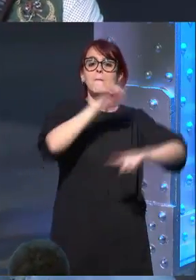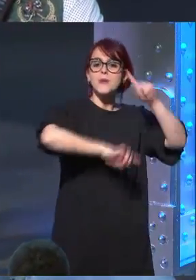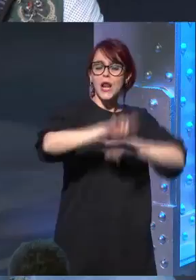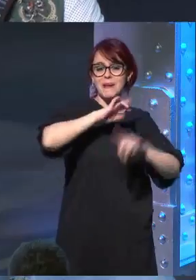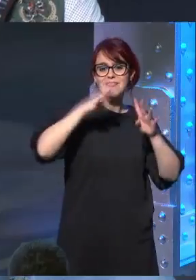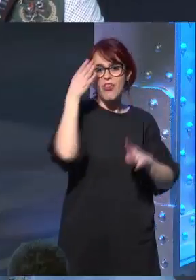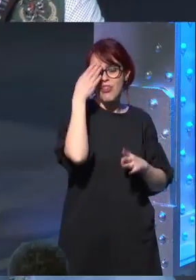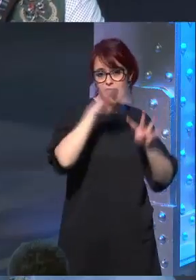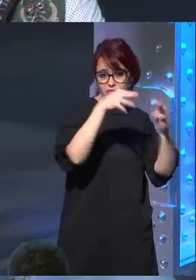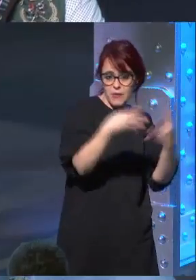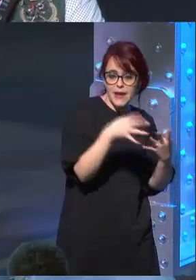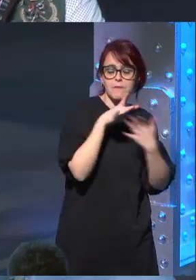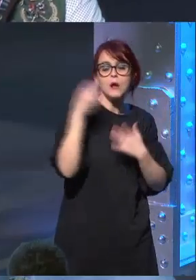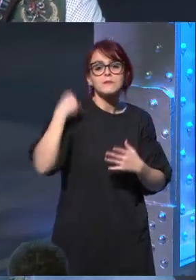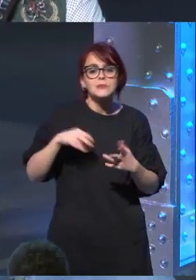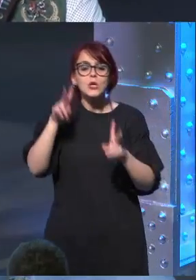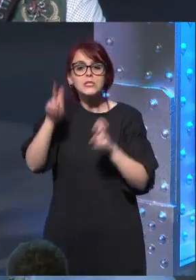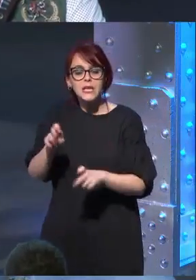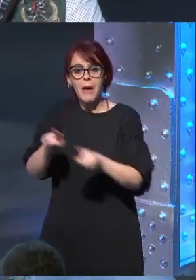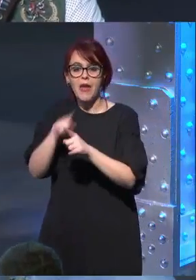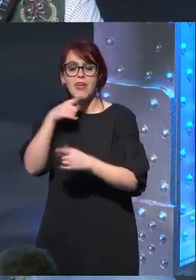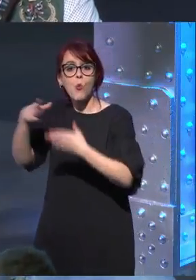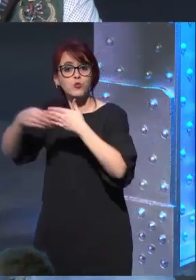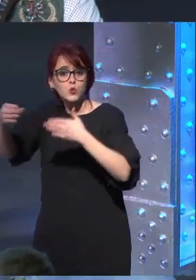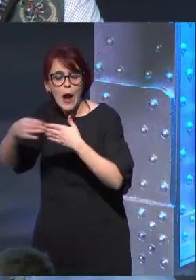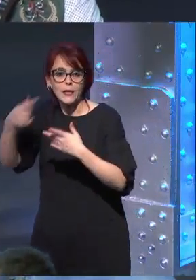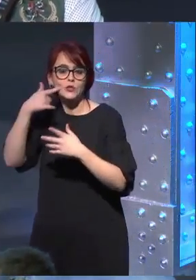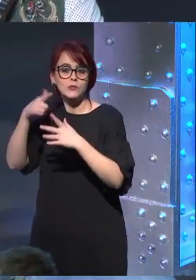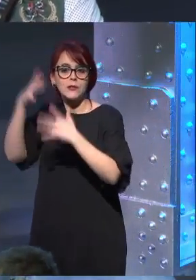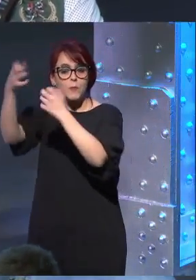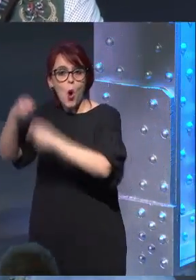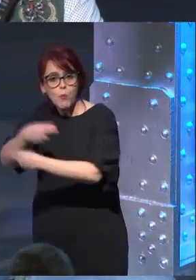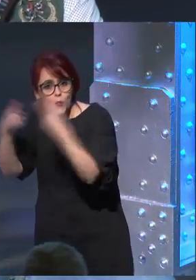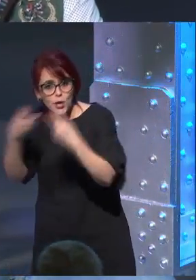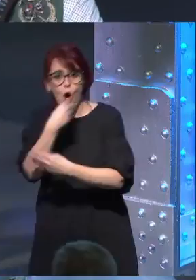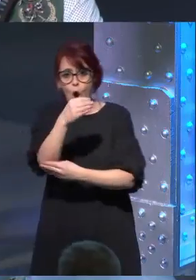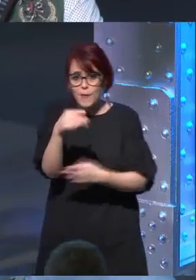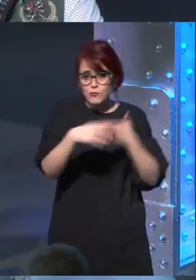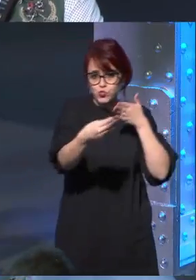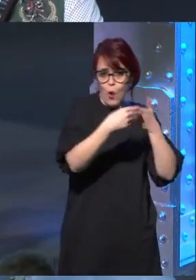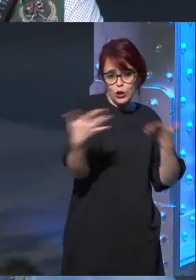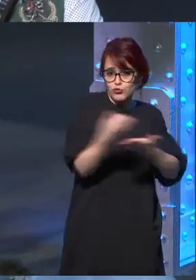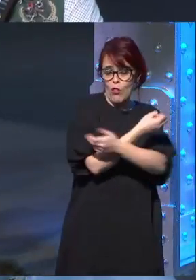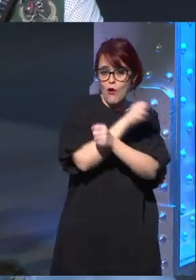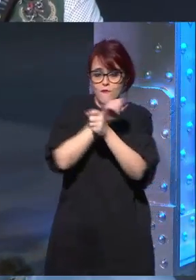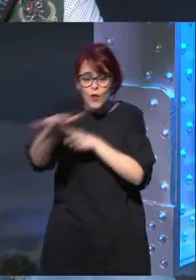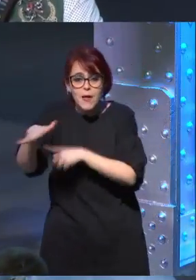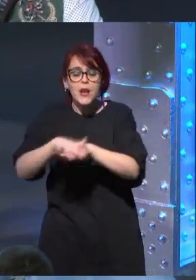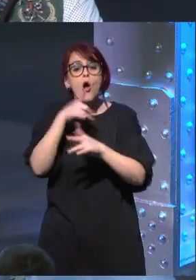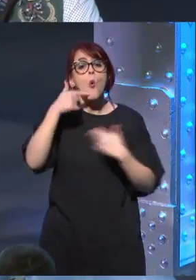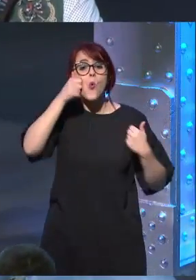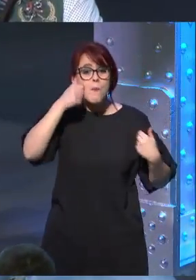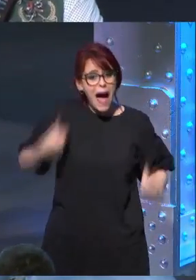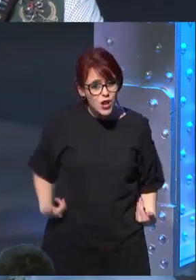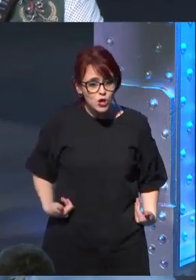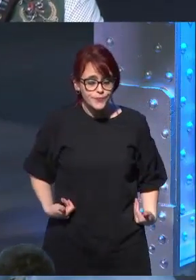So cyber incidents affect companies, public organs, end users, and of course young people. And